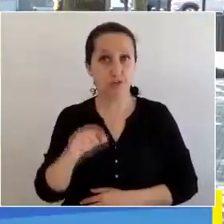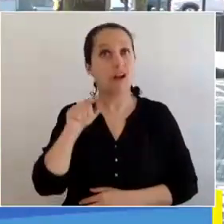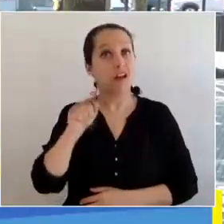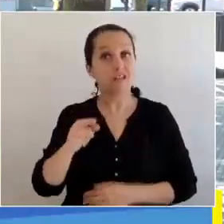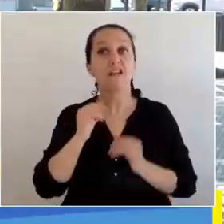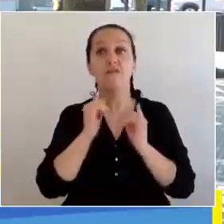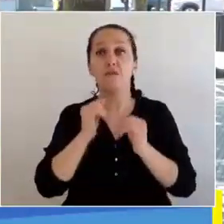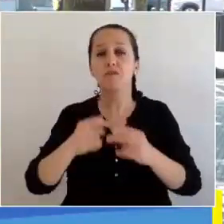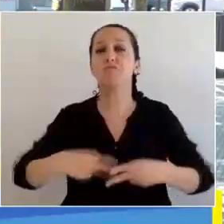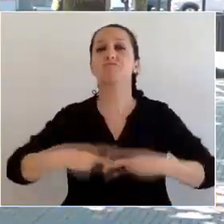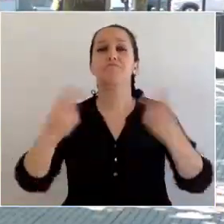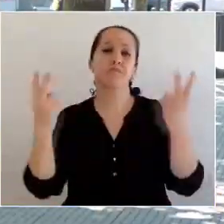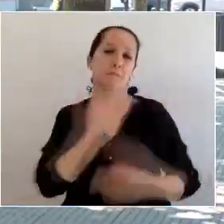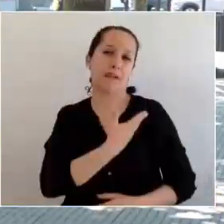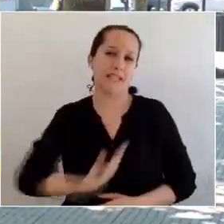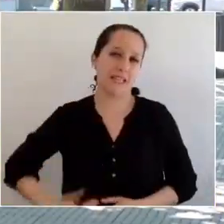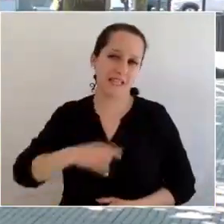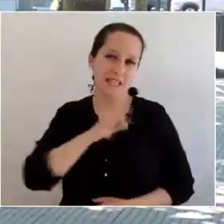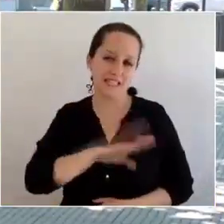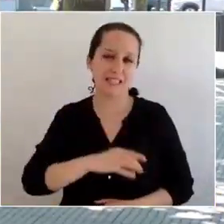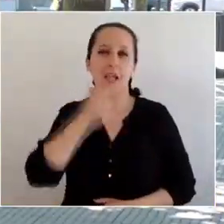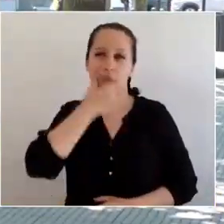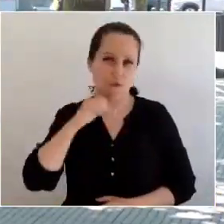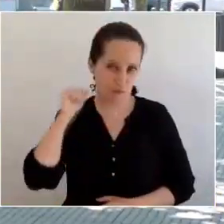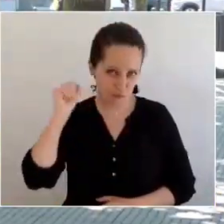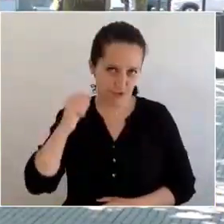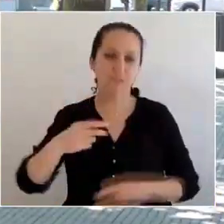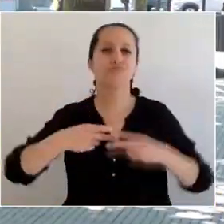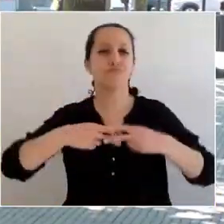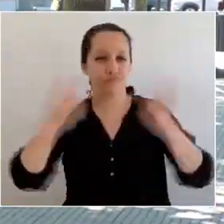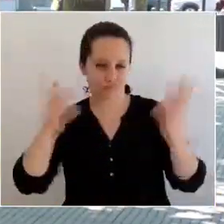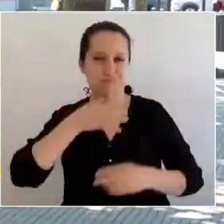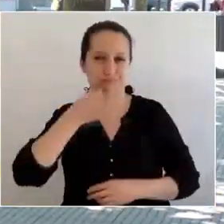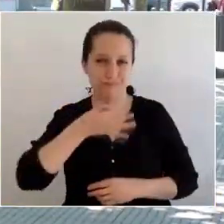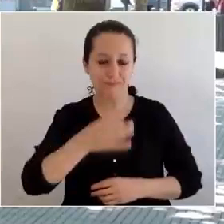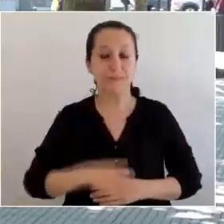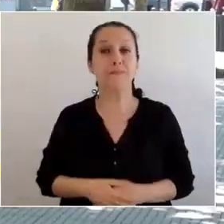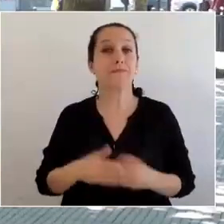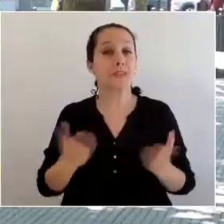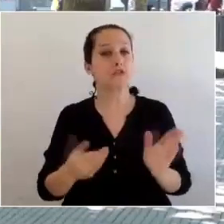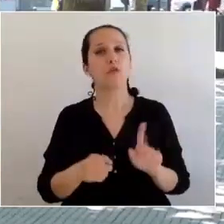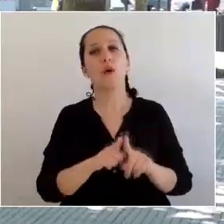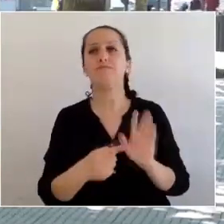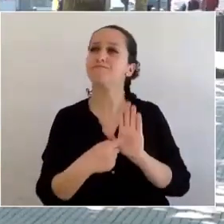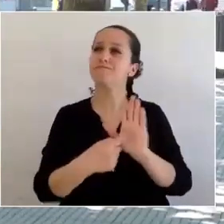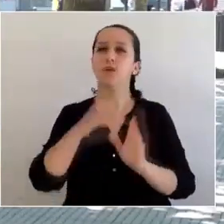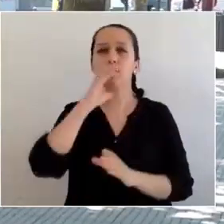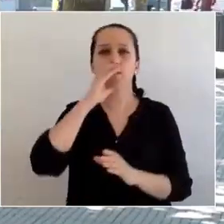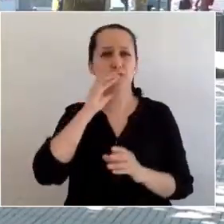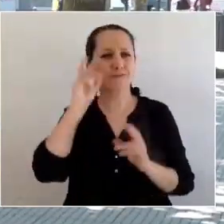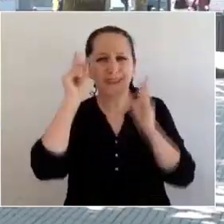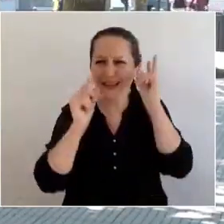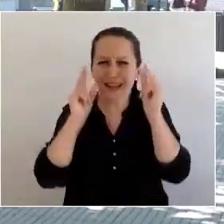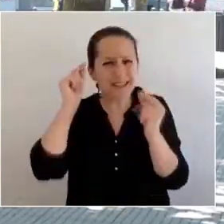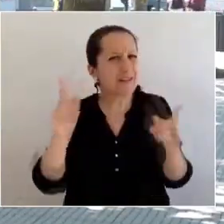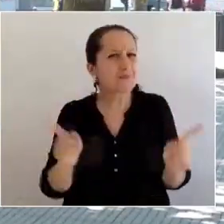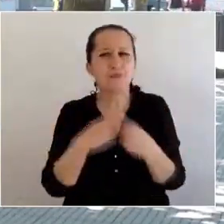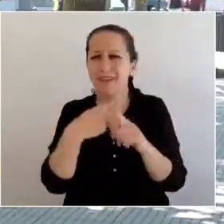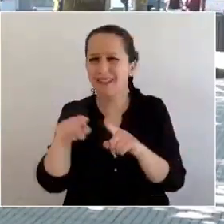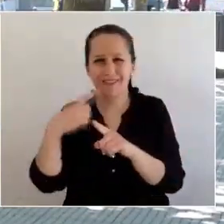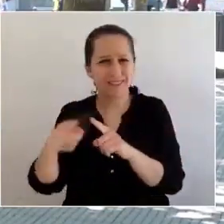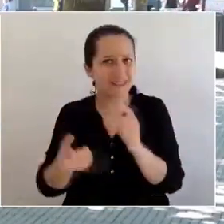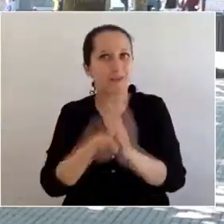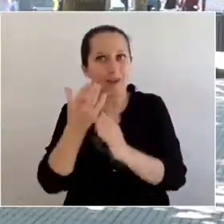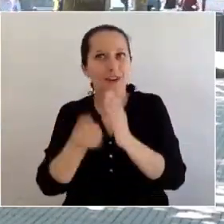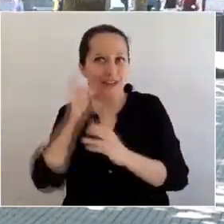President of the Republic, Gabriel Boric. This recognizes a Concepción as Ciudad Creativa de